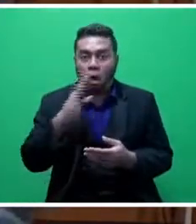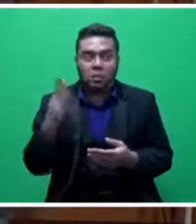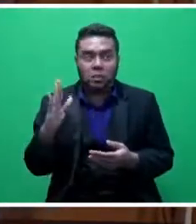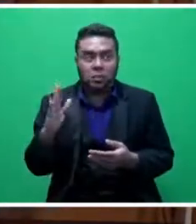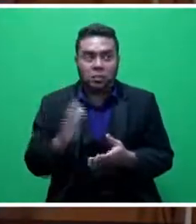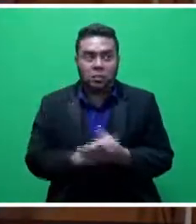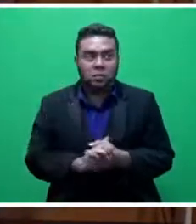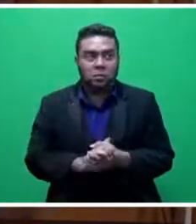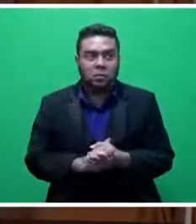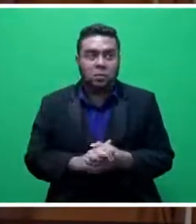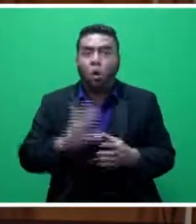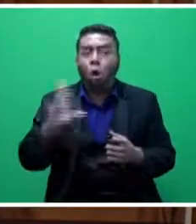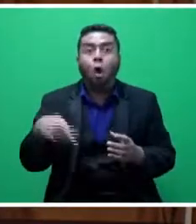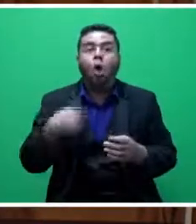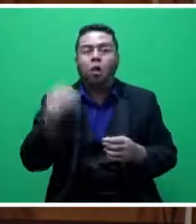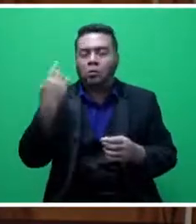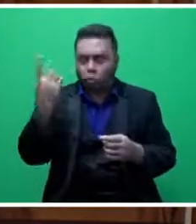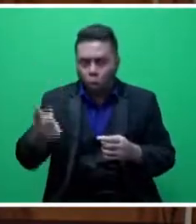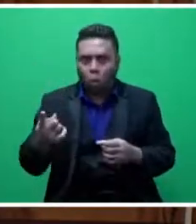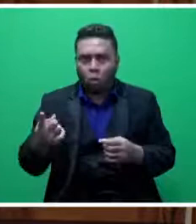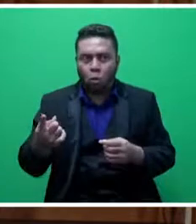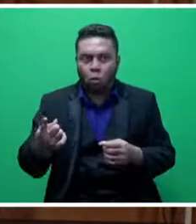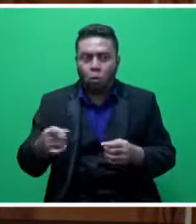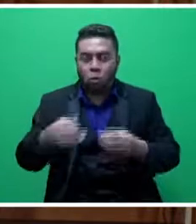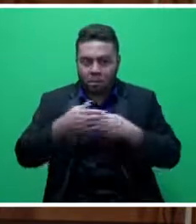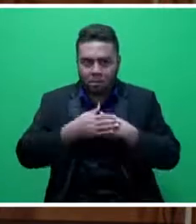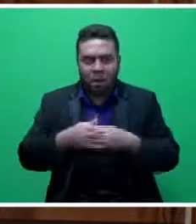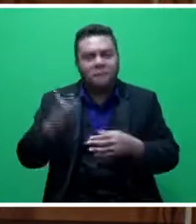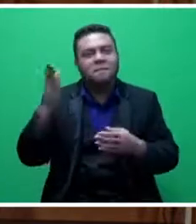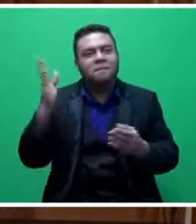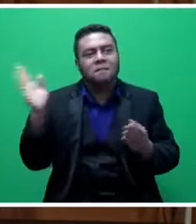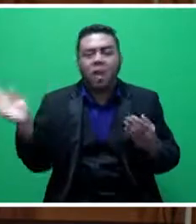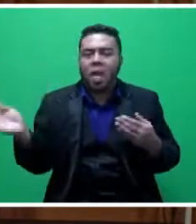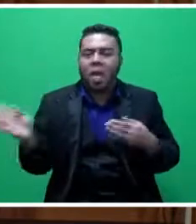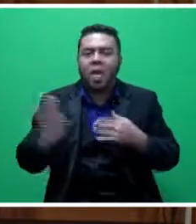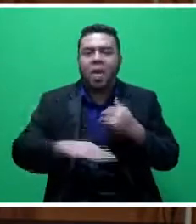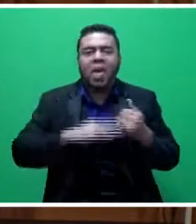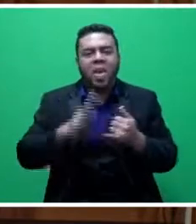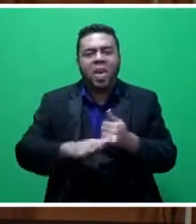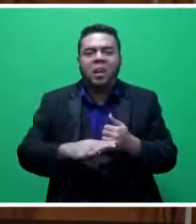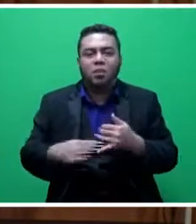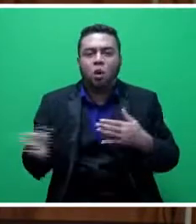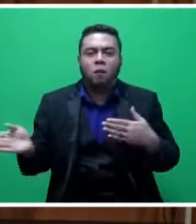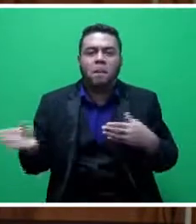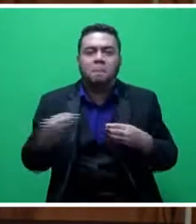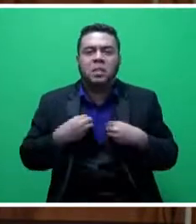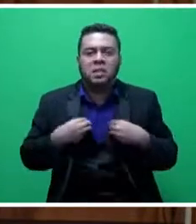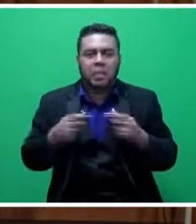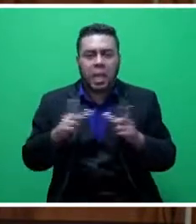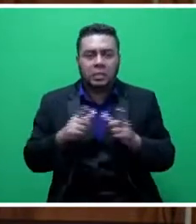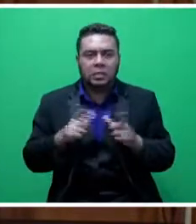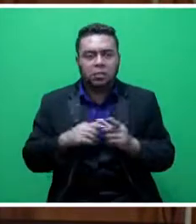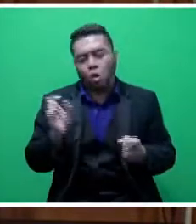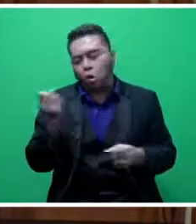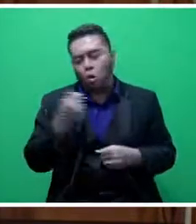quite historic, all of it is tomorrow, will mark the end of Fiji's business licensing regime. Thank you, Mr.